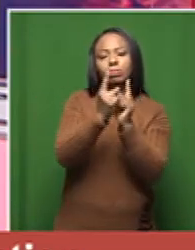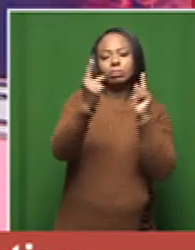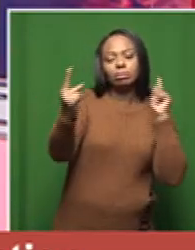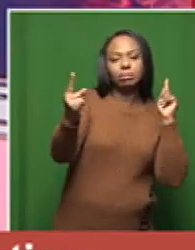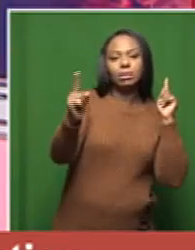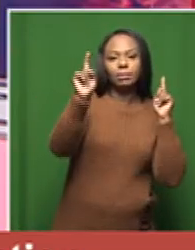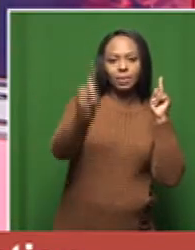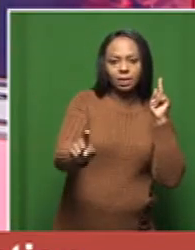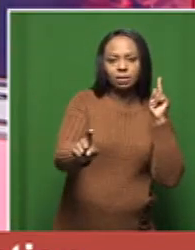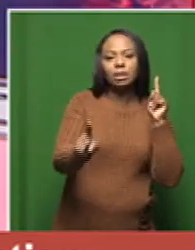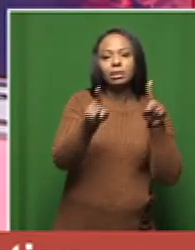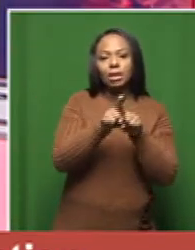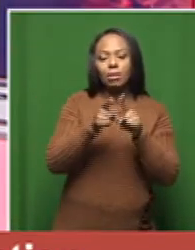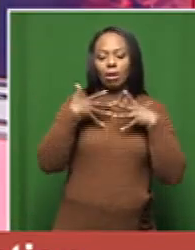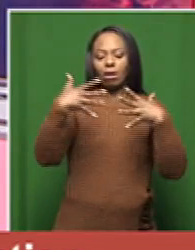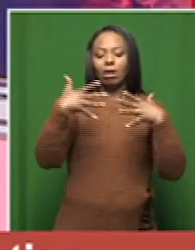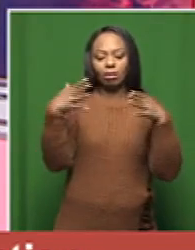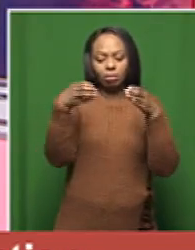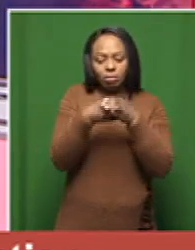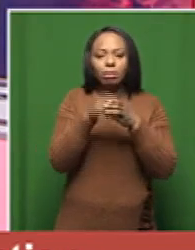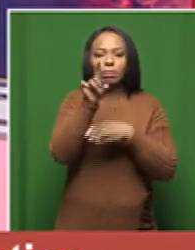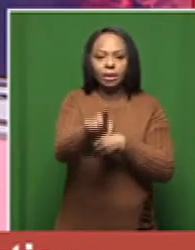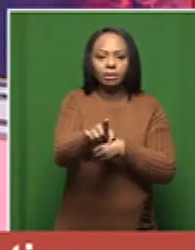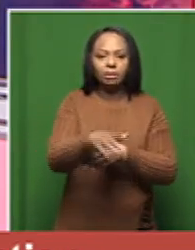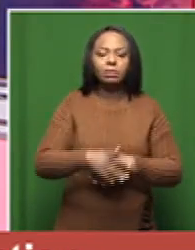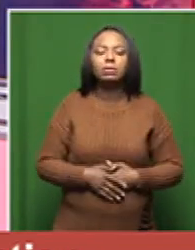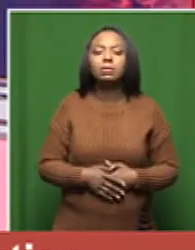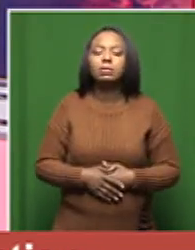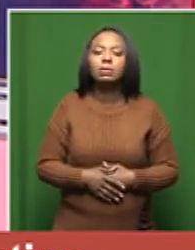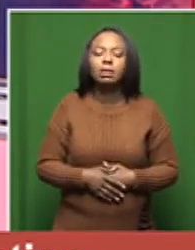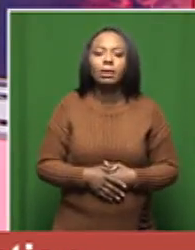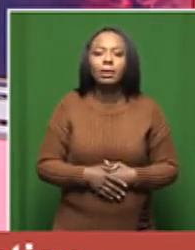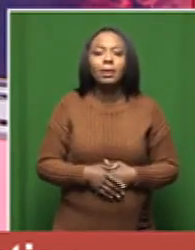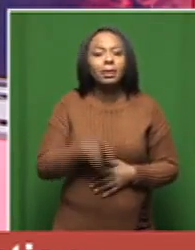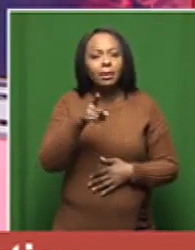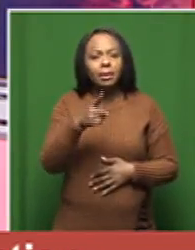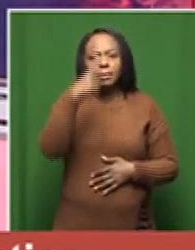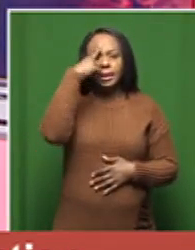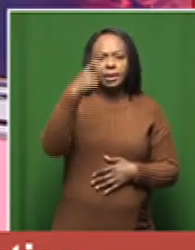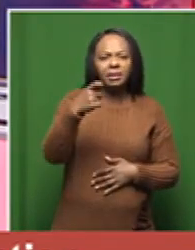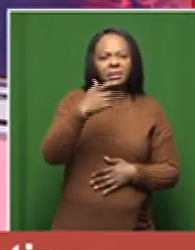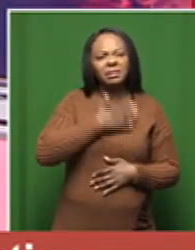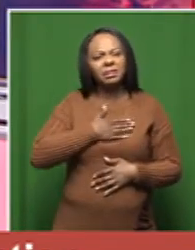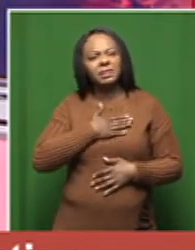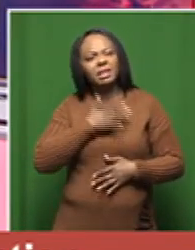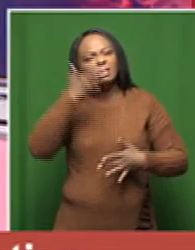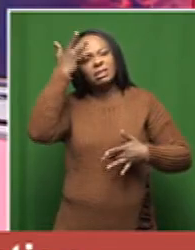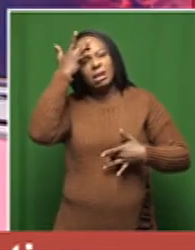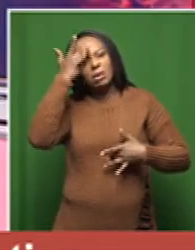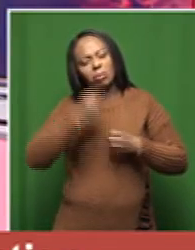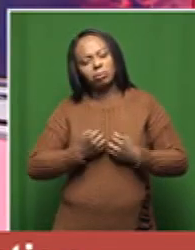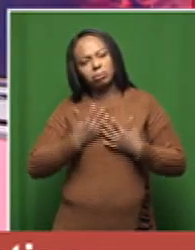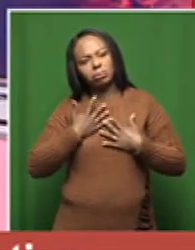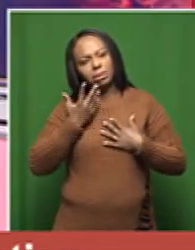and ensure proper ventilation indoors. If you believe there is a chance you may be infected with the virus,